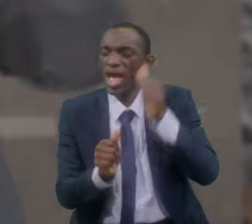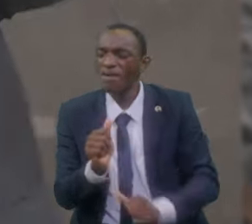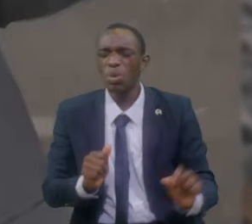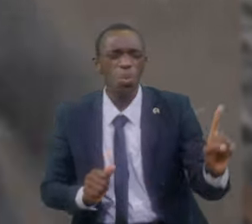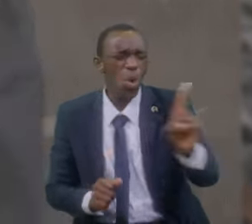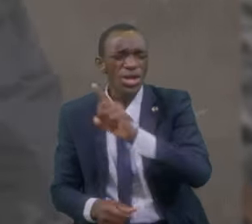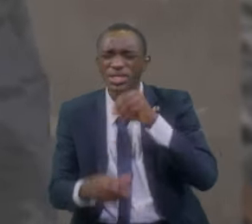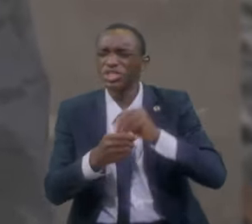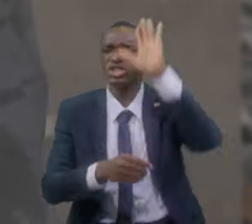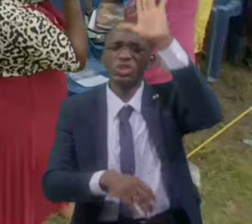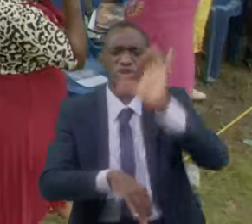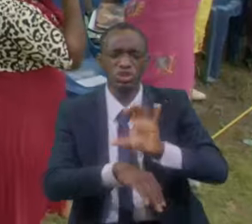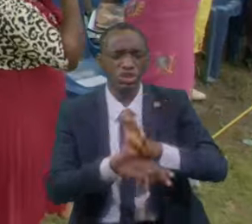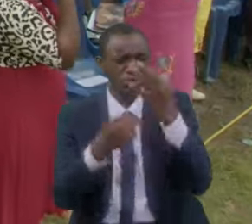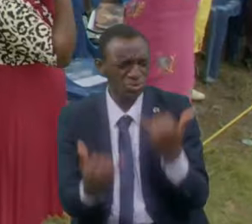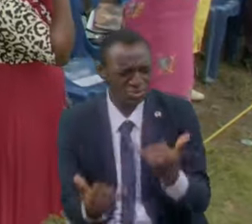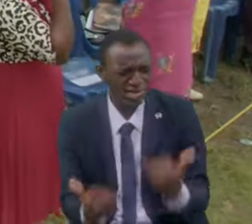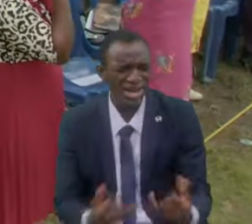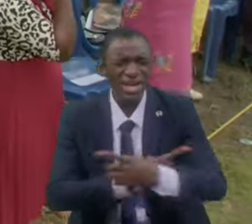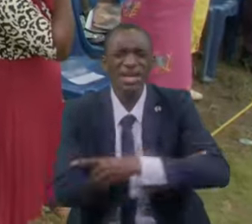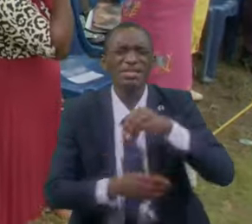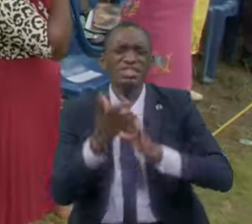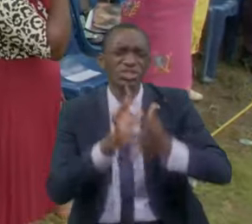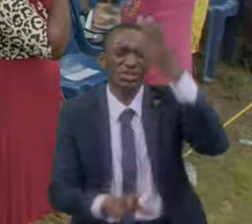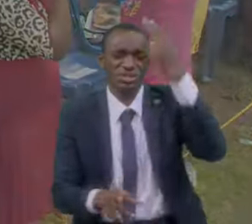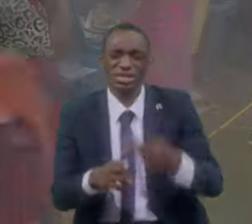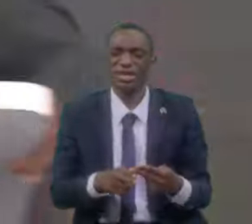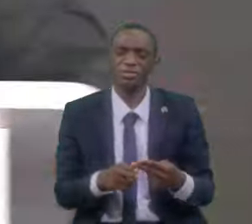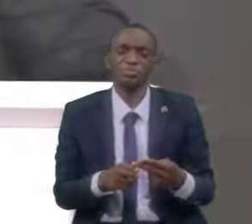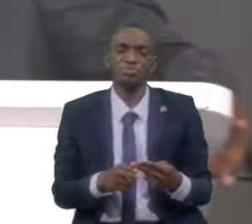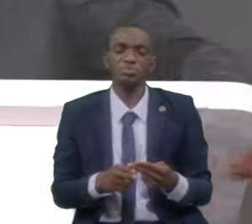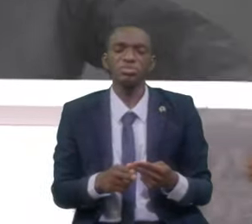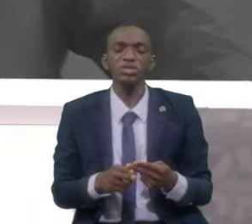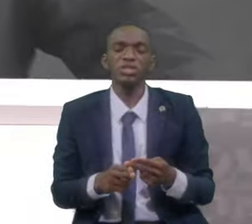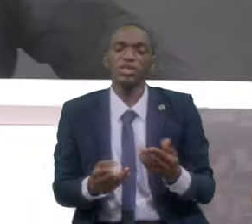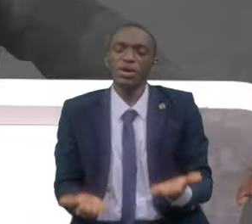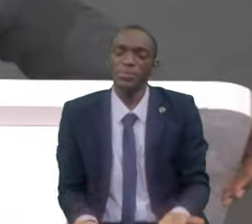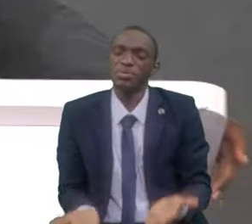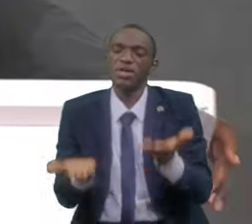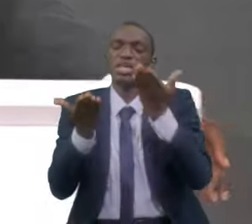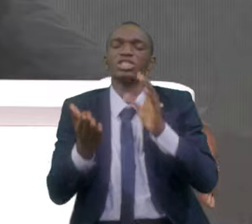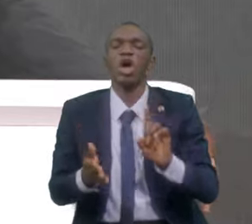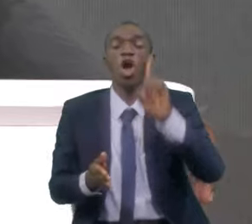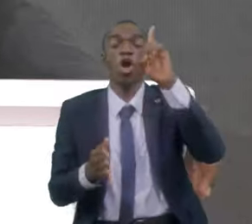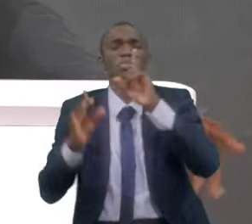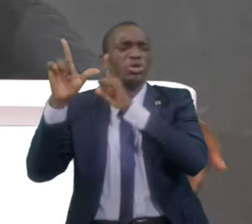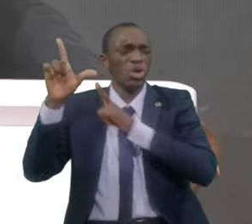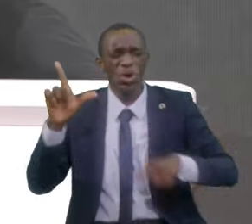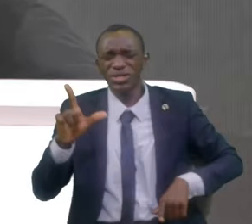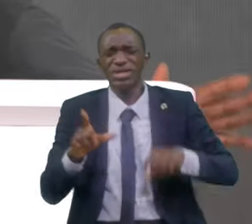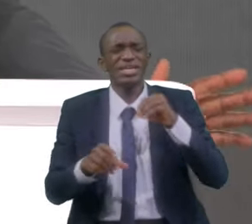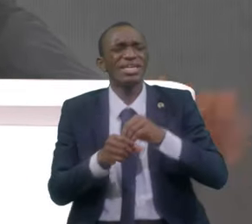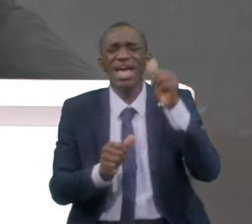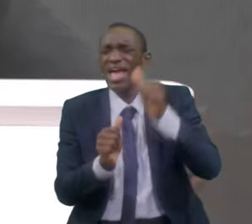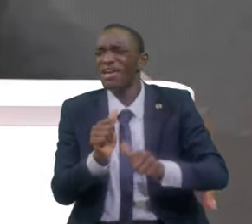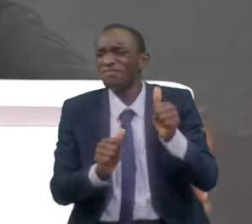in Jesus' name. Raise up, Lord, in every congregation,